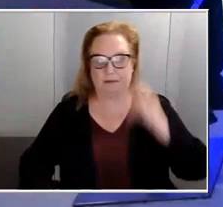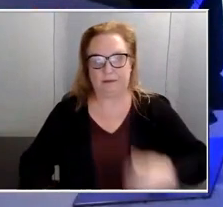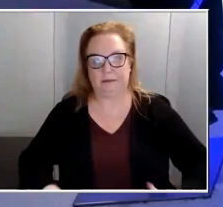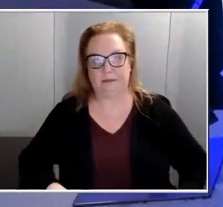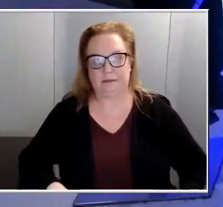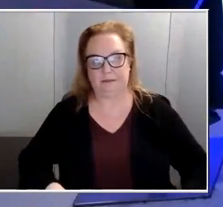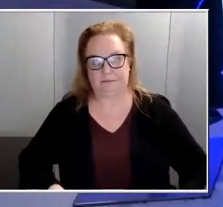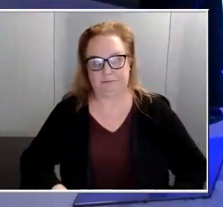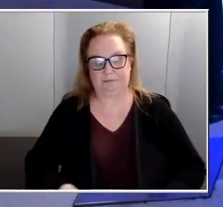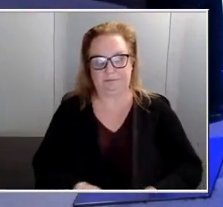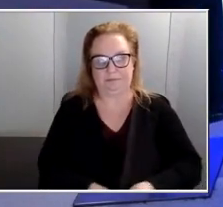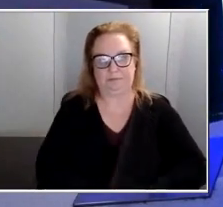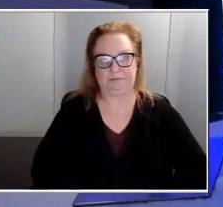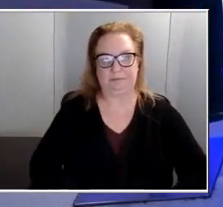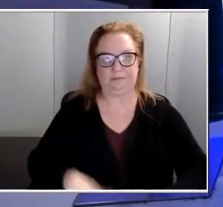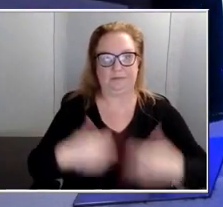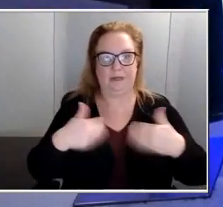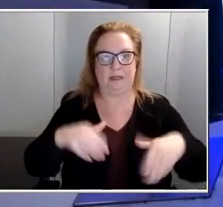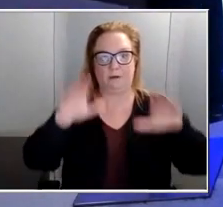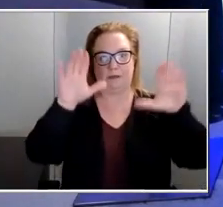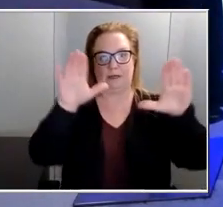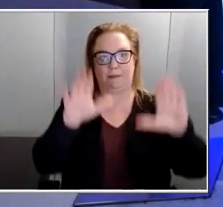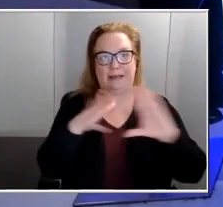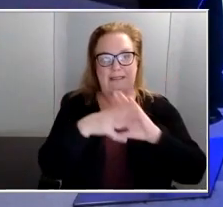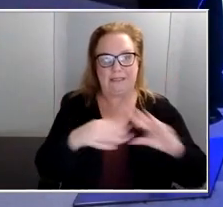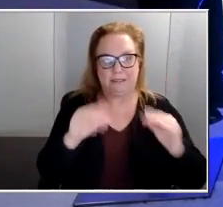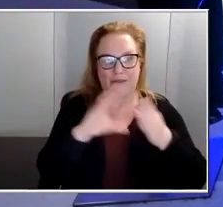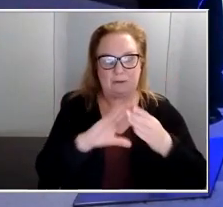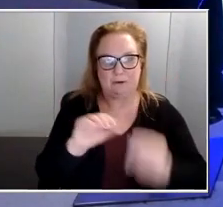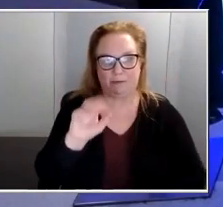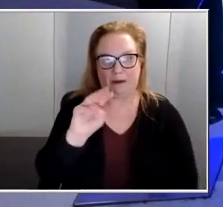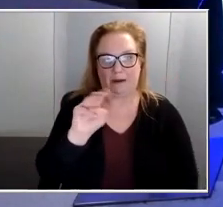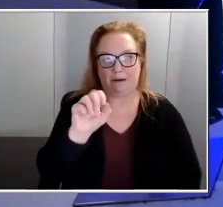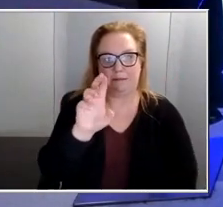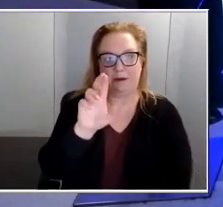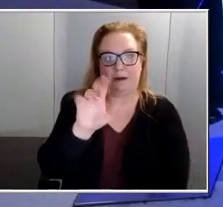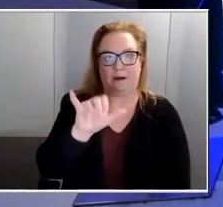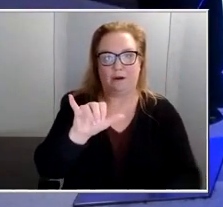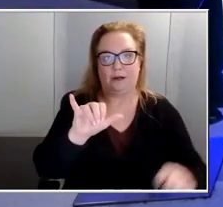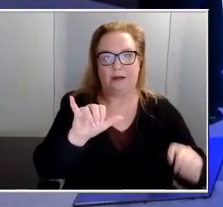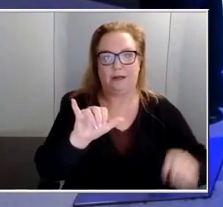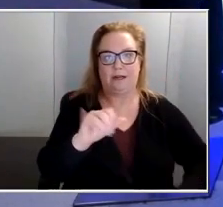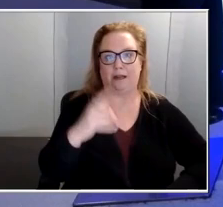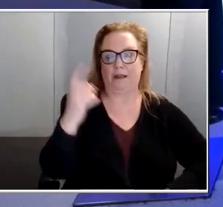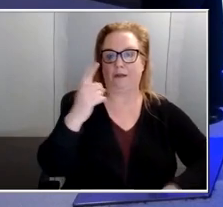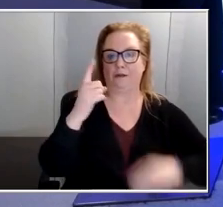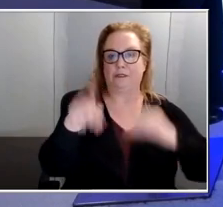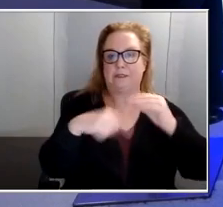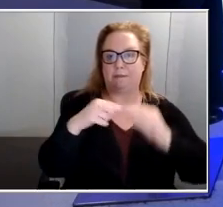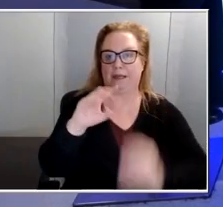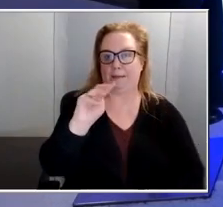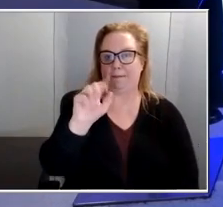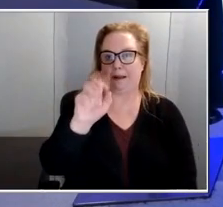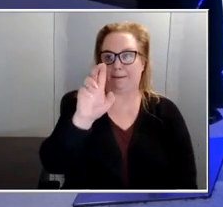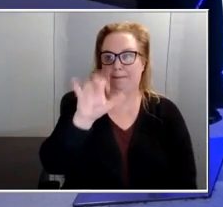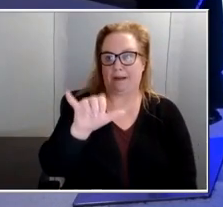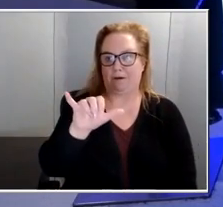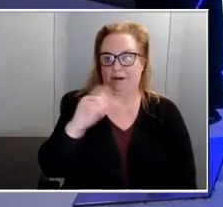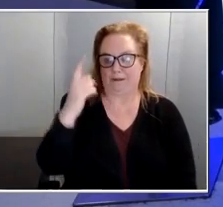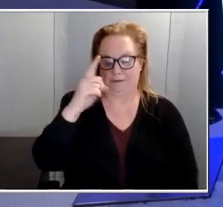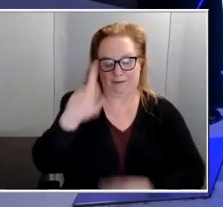team, that was an amazing story about Mary. Kind of reminds me of that show, There's Something About Mary. There's Something About